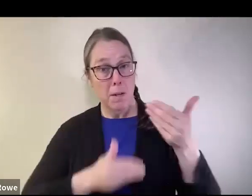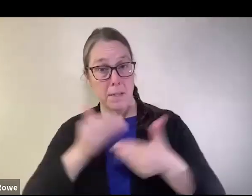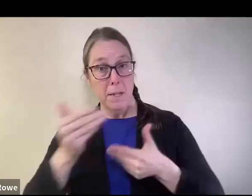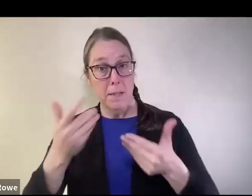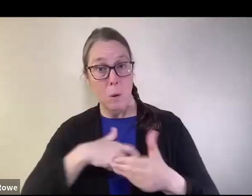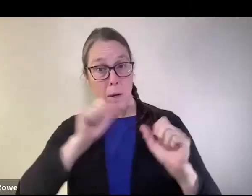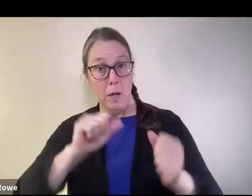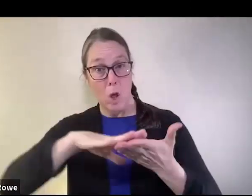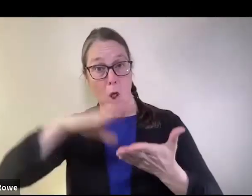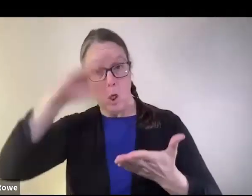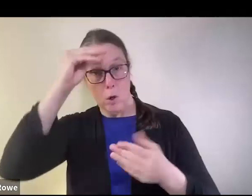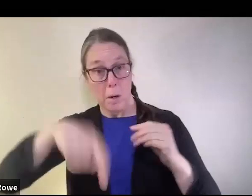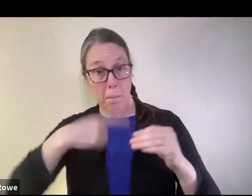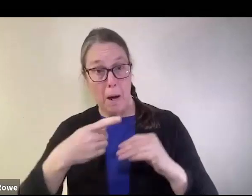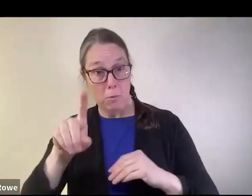process we can learn about?